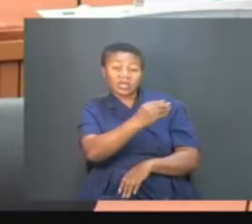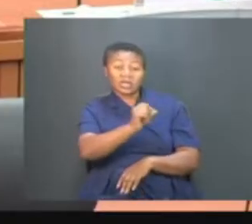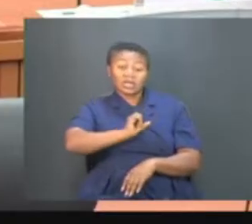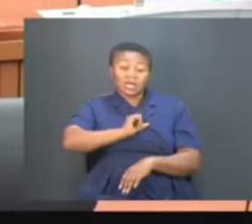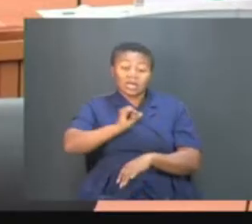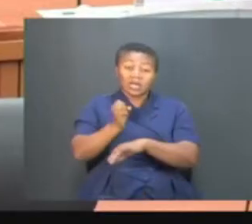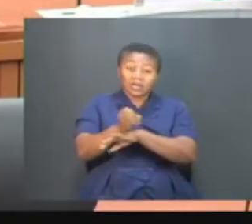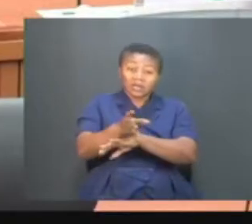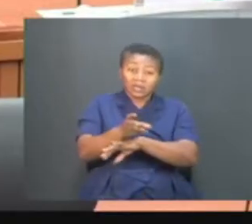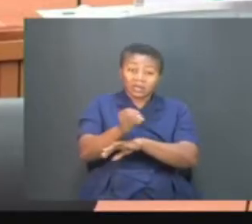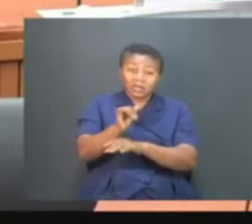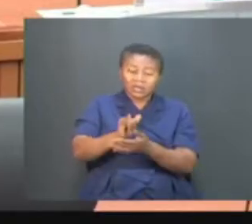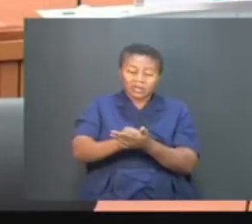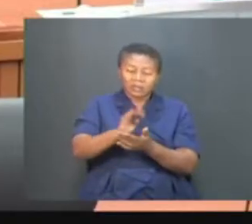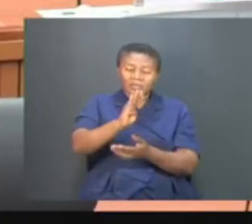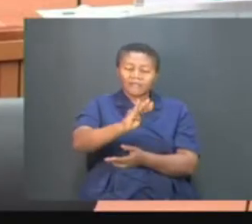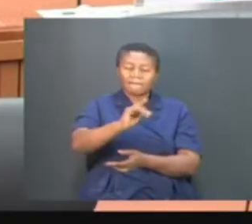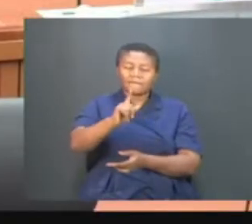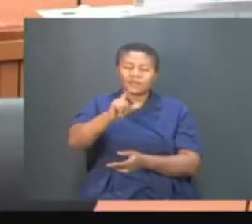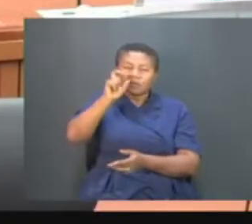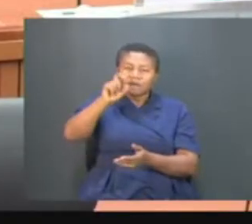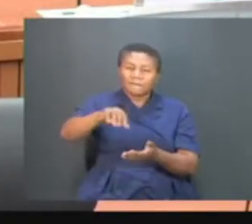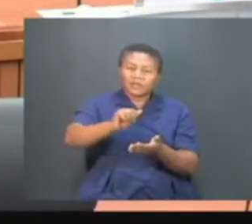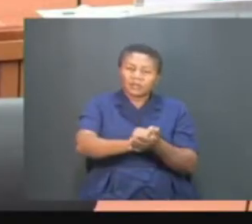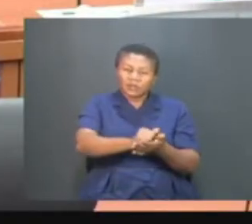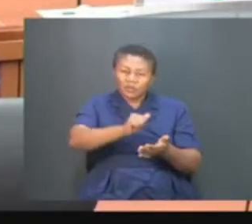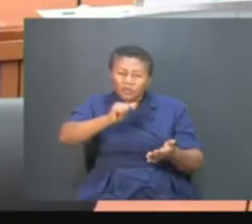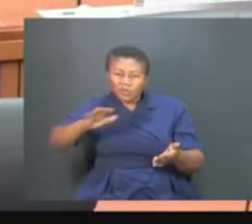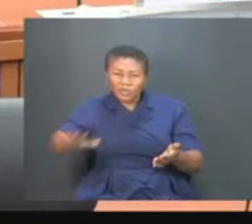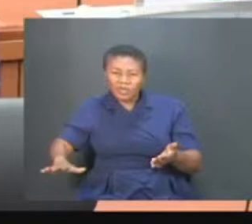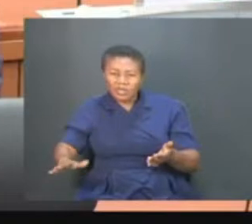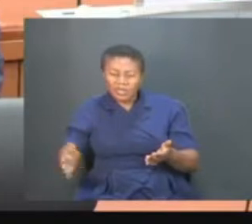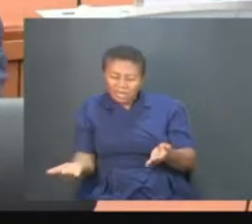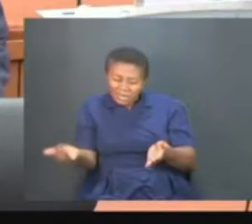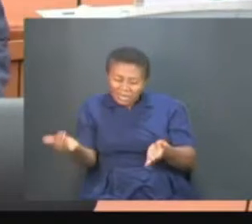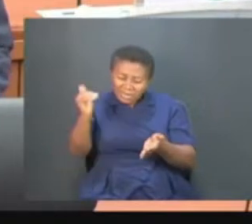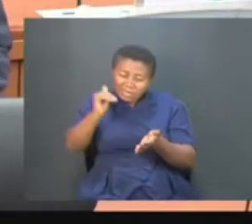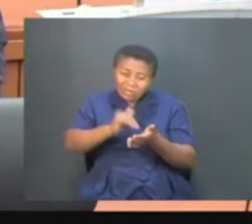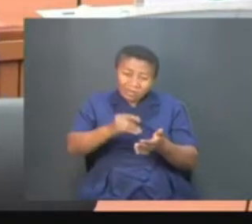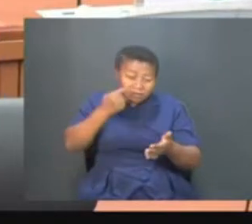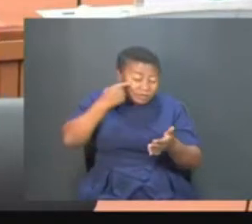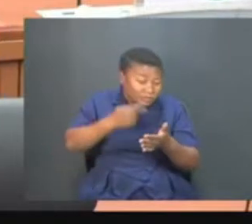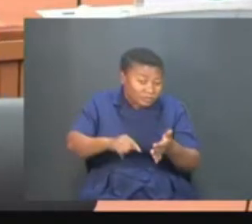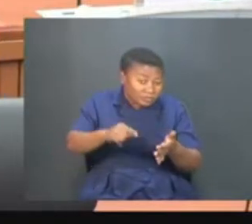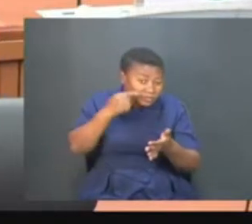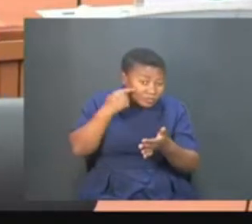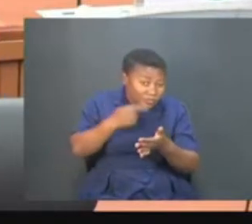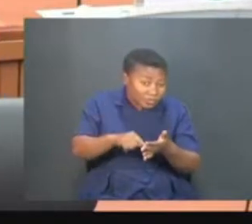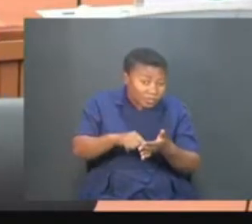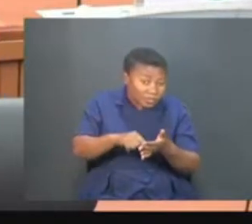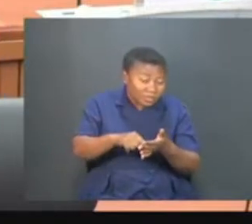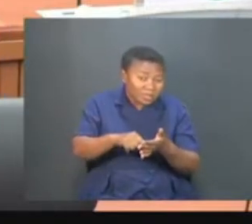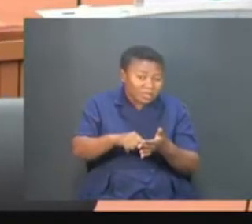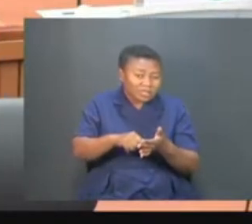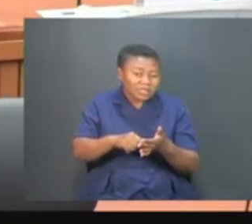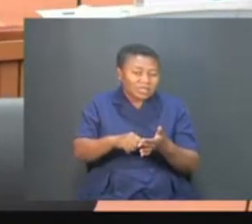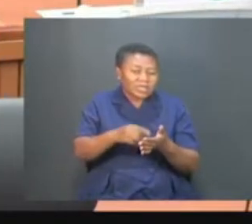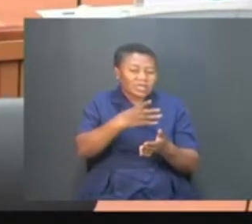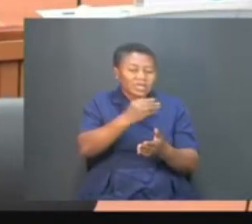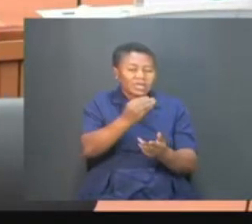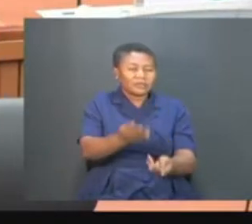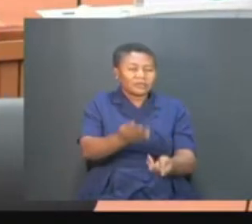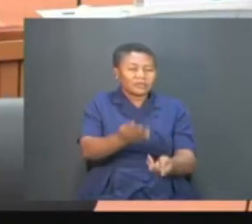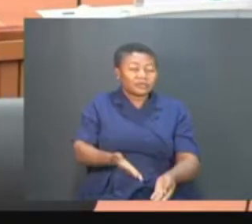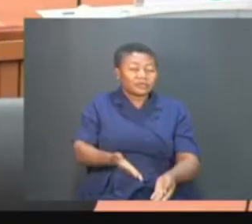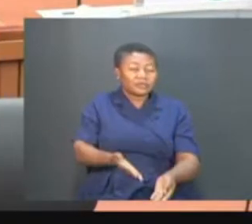bill must be withdrawn, be looked into, and if possible, be presented again.